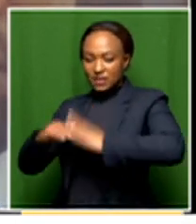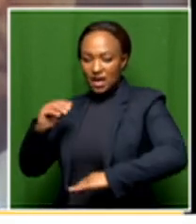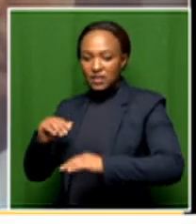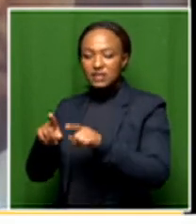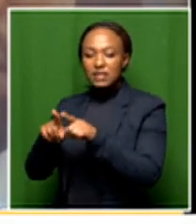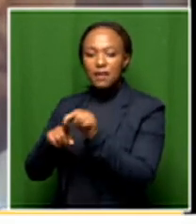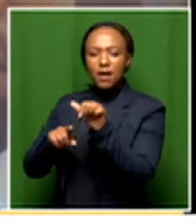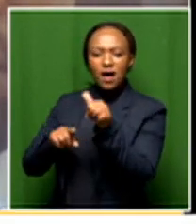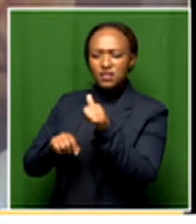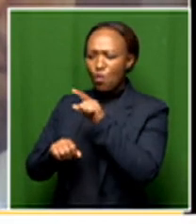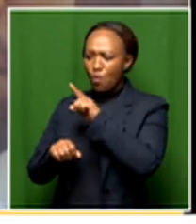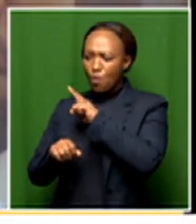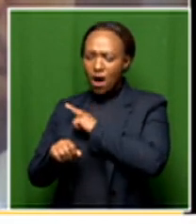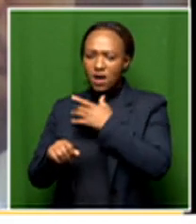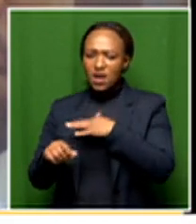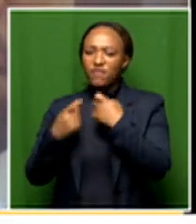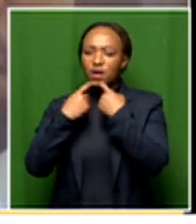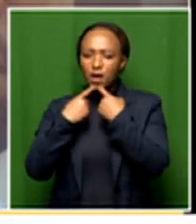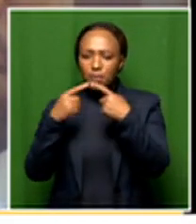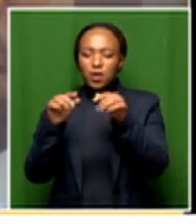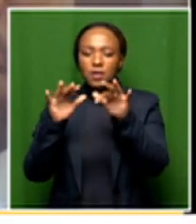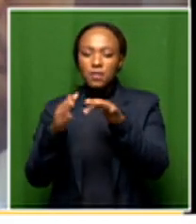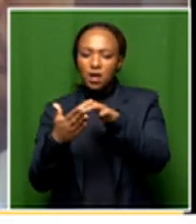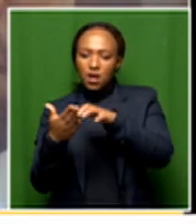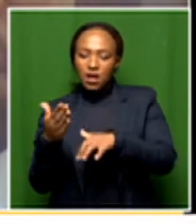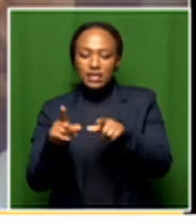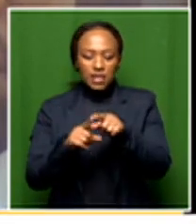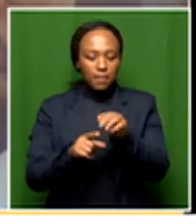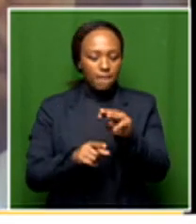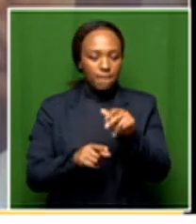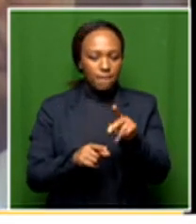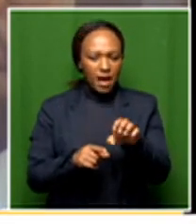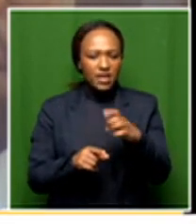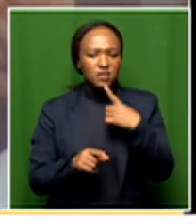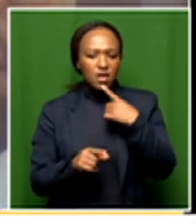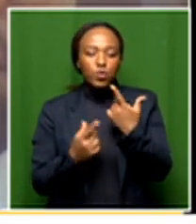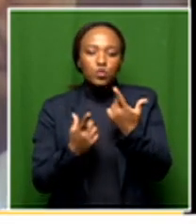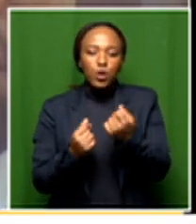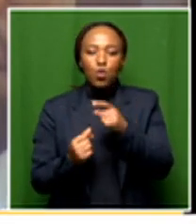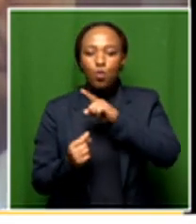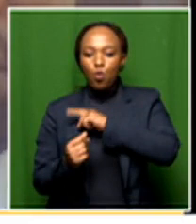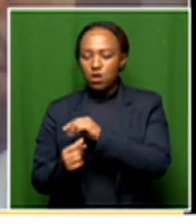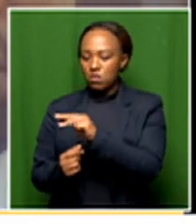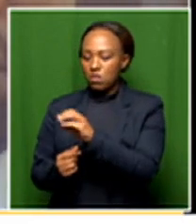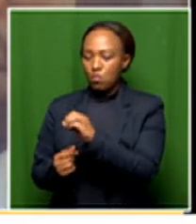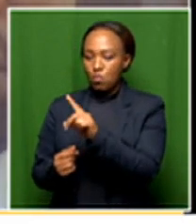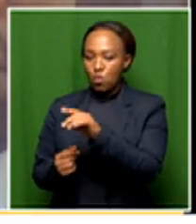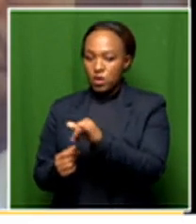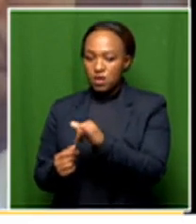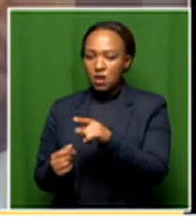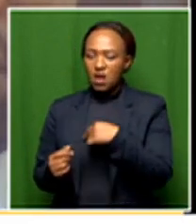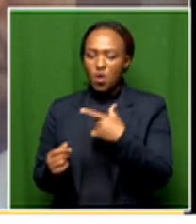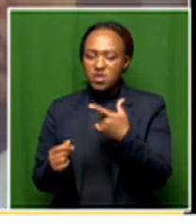others released previously? Mike Moriarty, in speaking to me this morning, said that they're doing this because John Moodey essentially